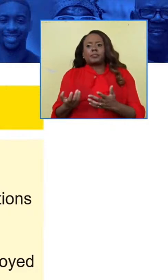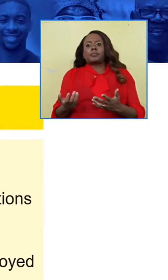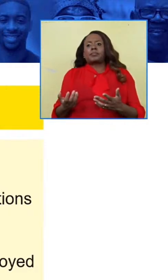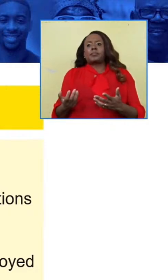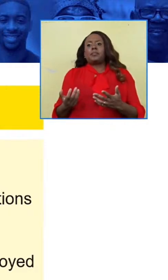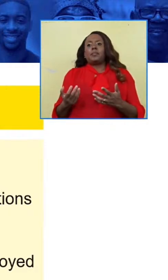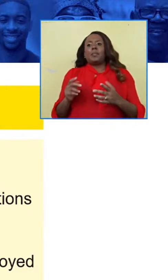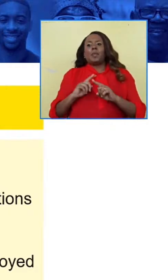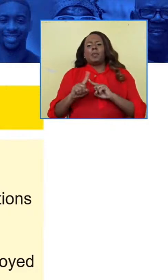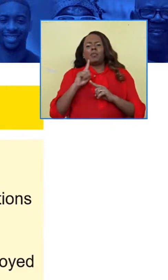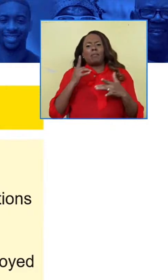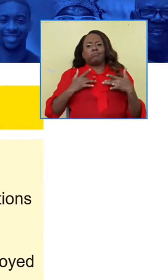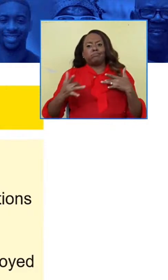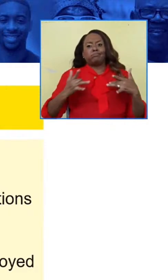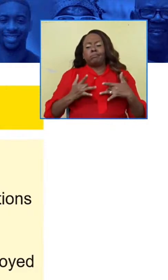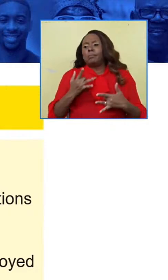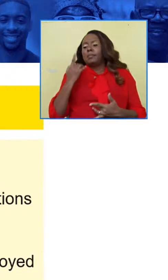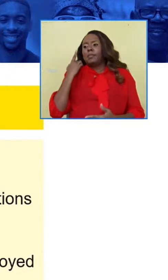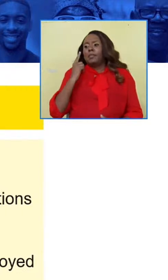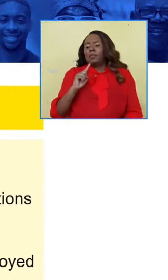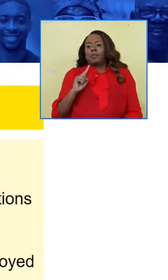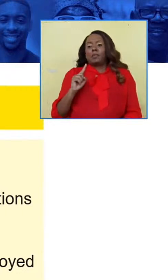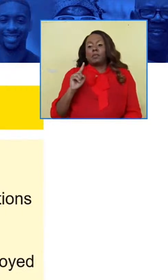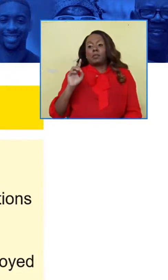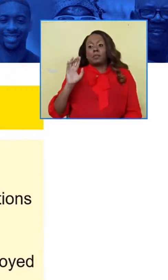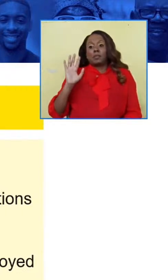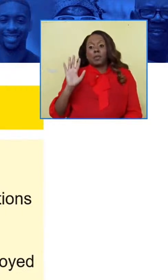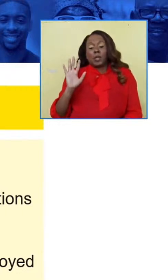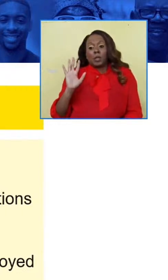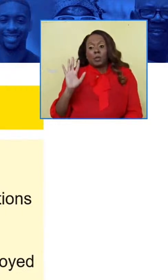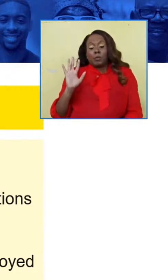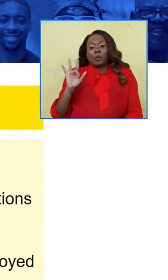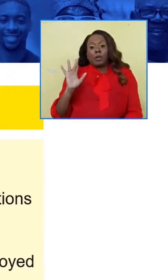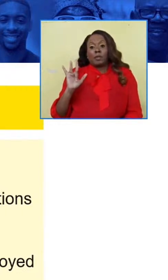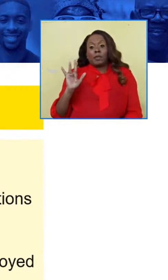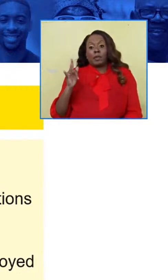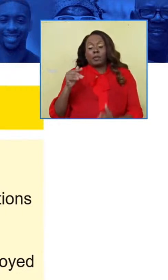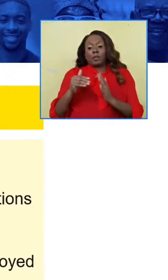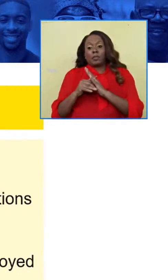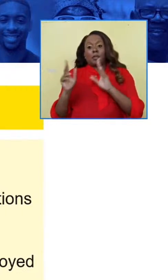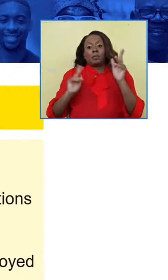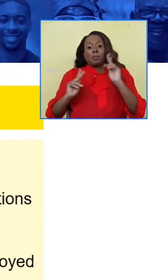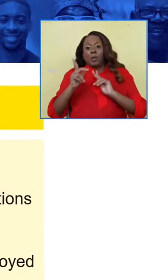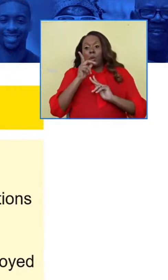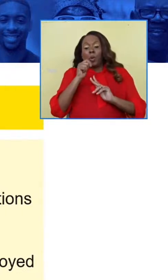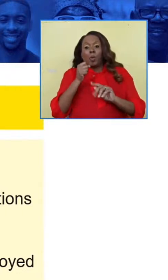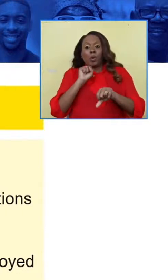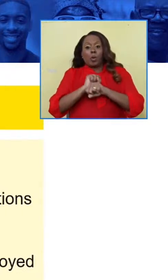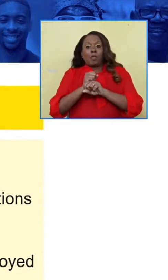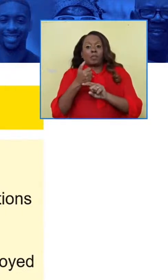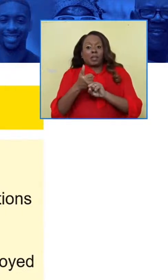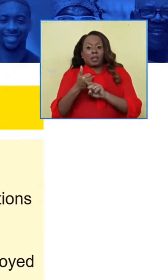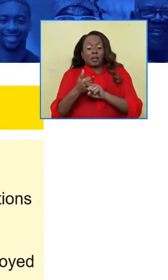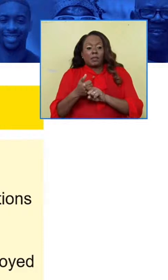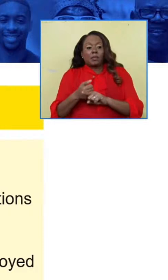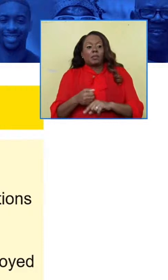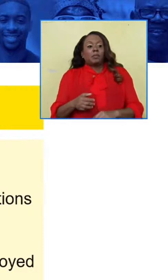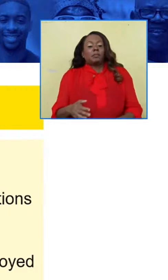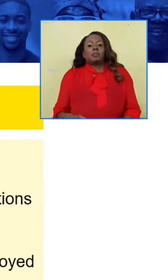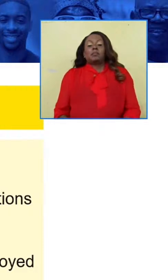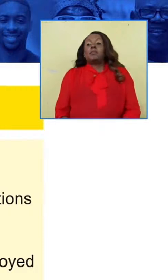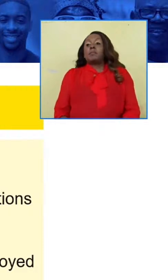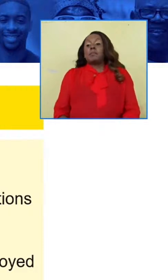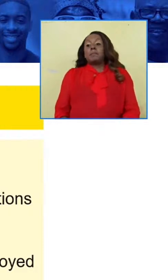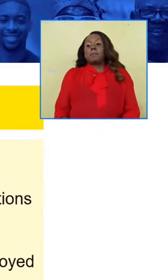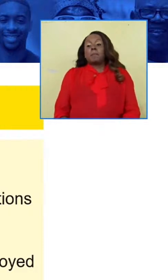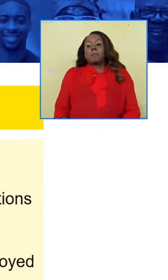financial concern for the 25,000 self-employed people in Barbados, only 1